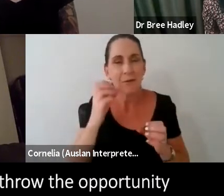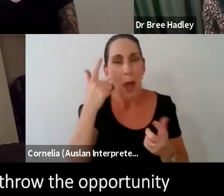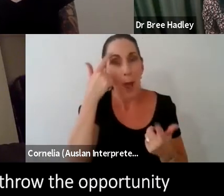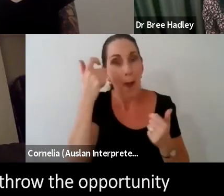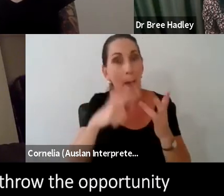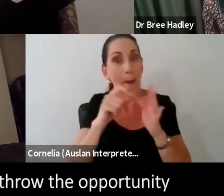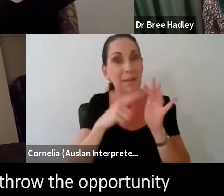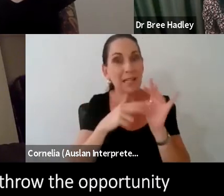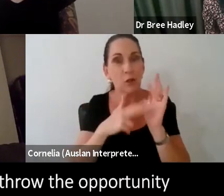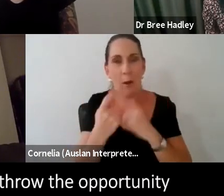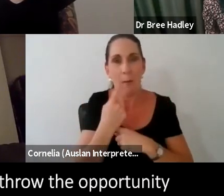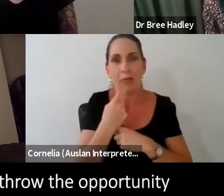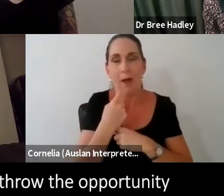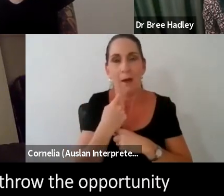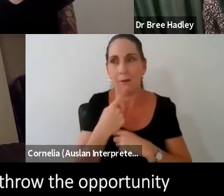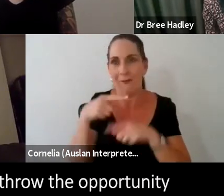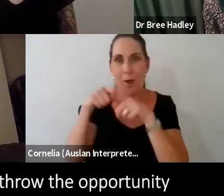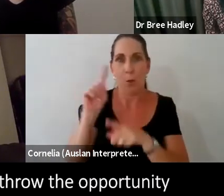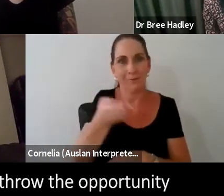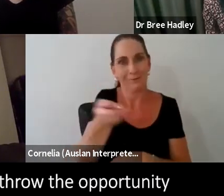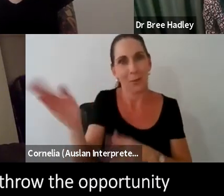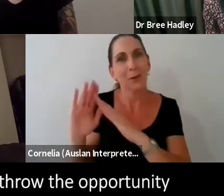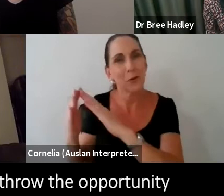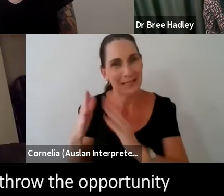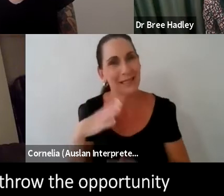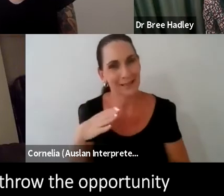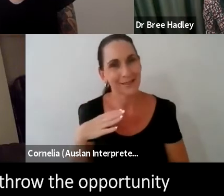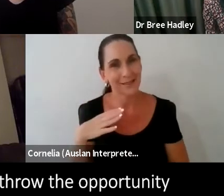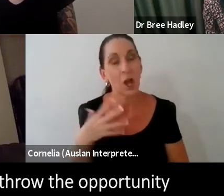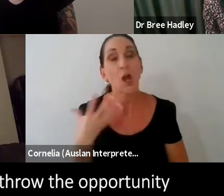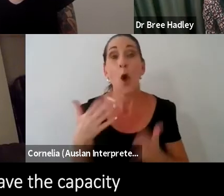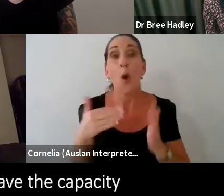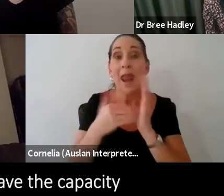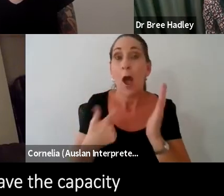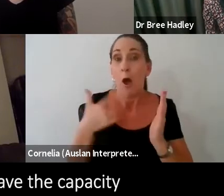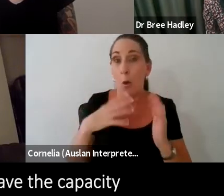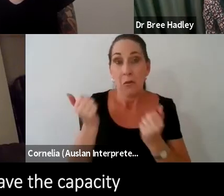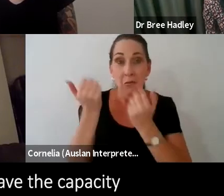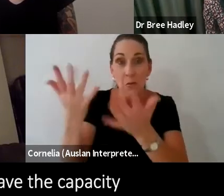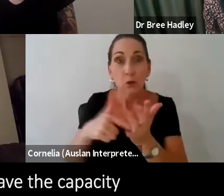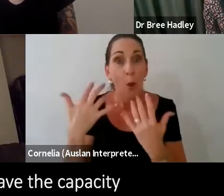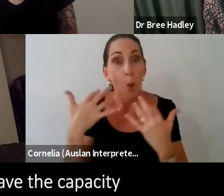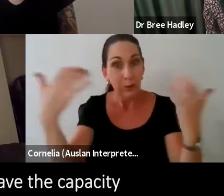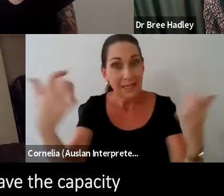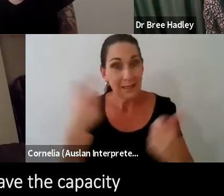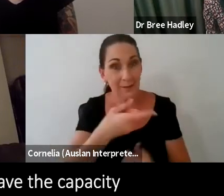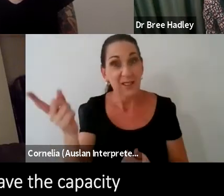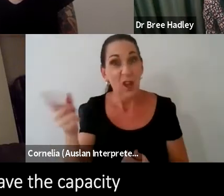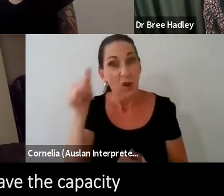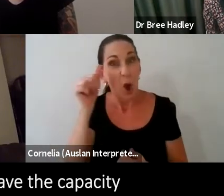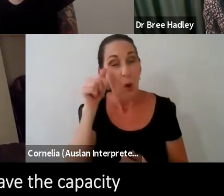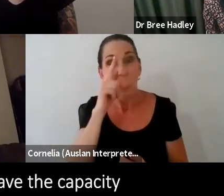know, that's okay. I would love to throw the opportunity out to all of the audience. You do have the capacity to